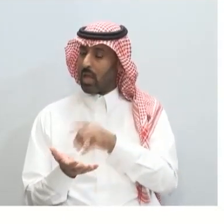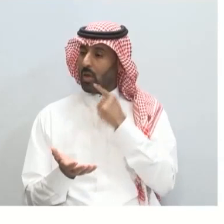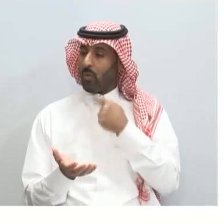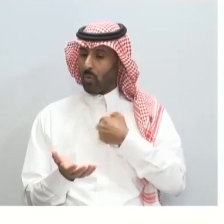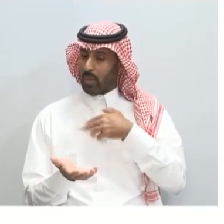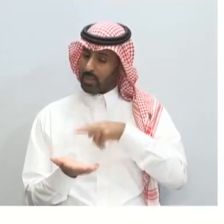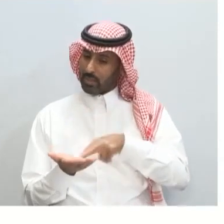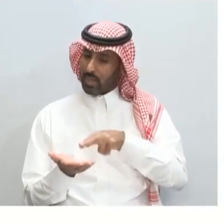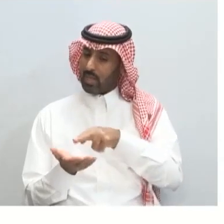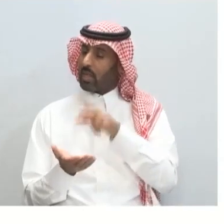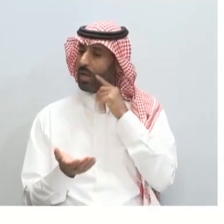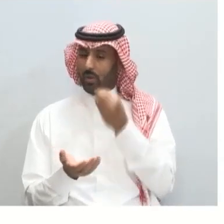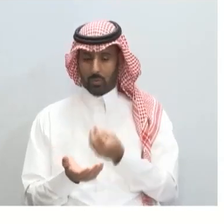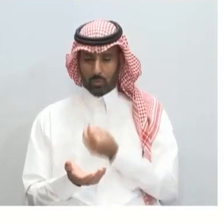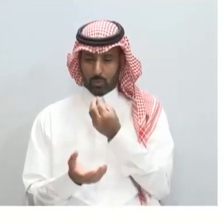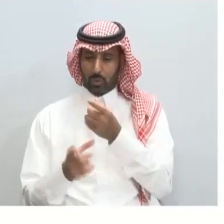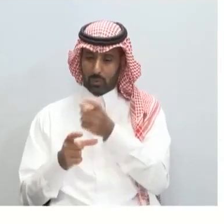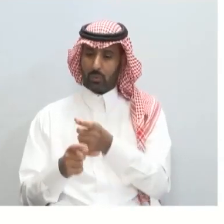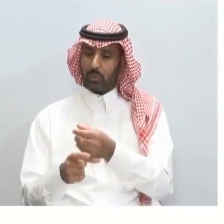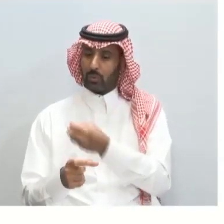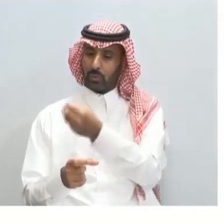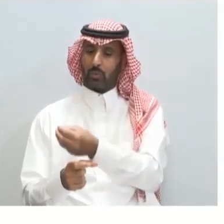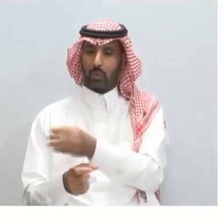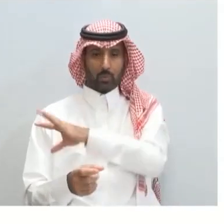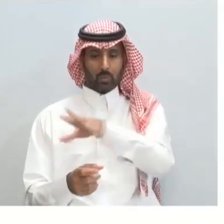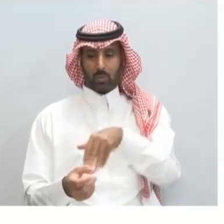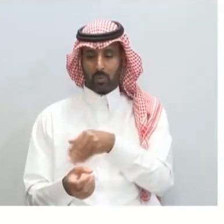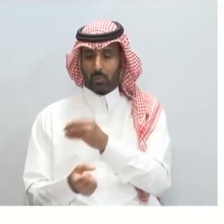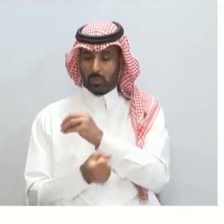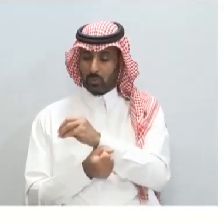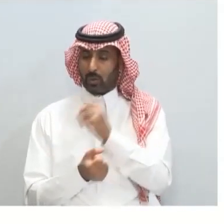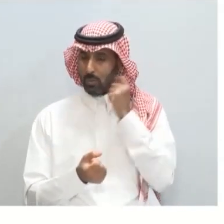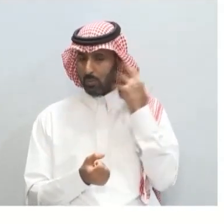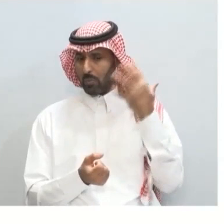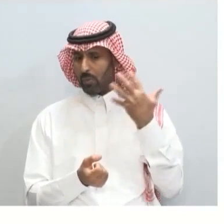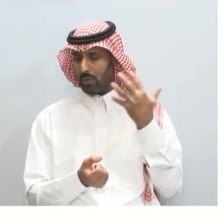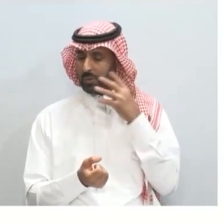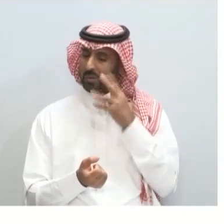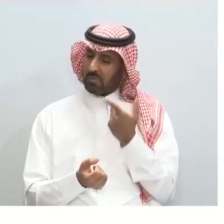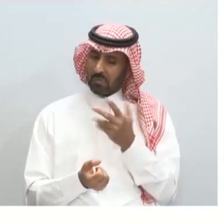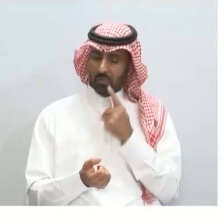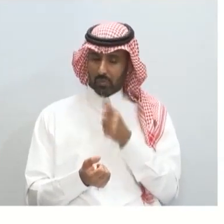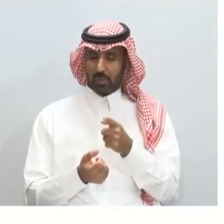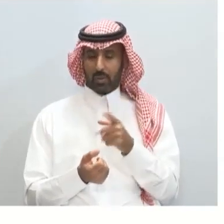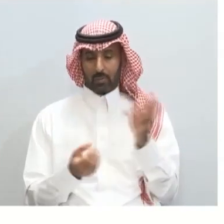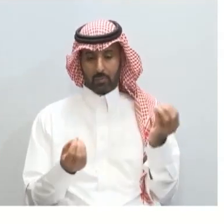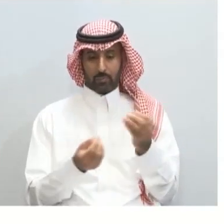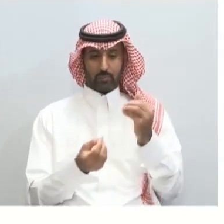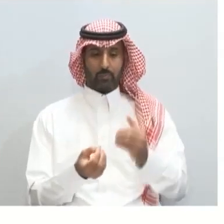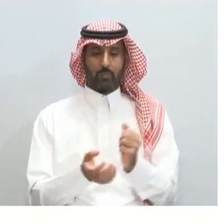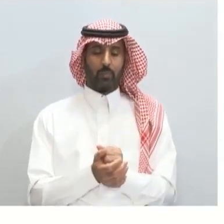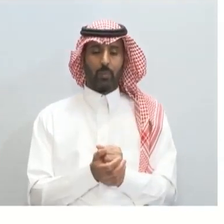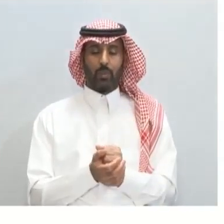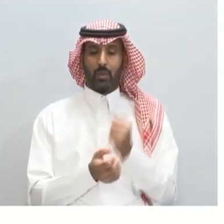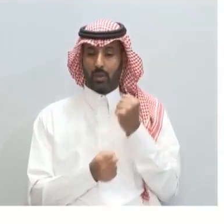flowers the notice that both these situations are imaginary hypothetical and notice both of them